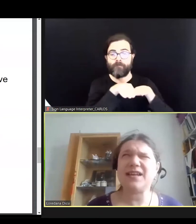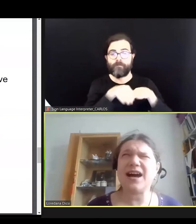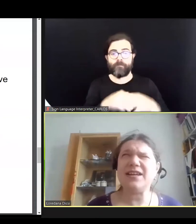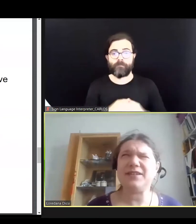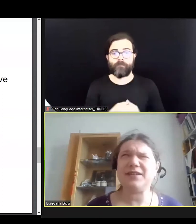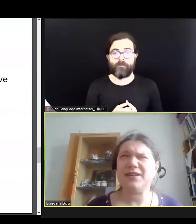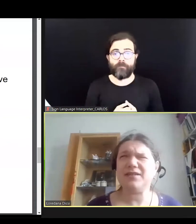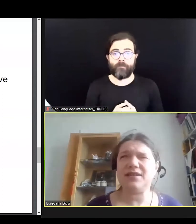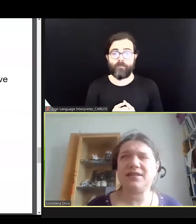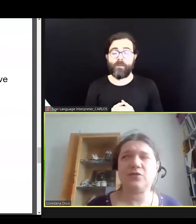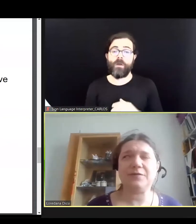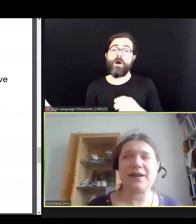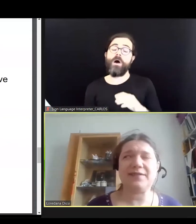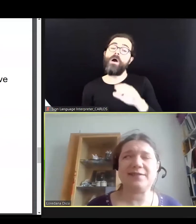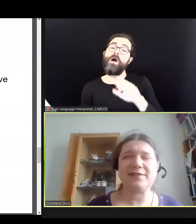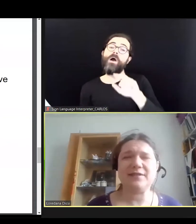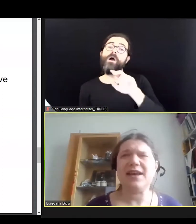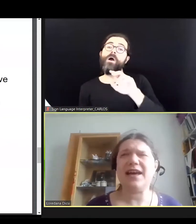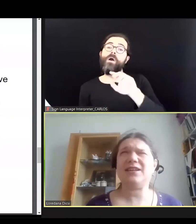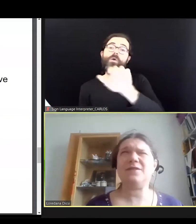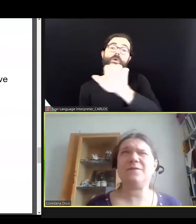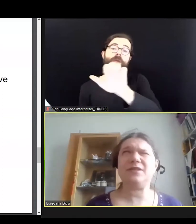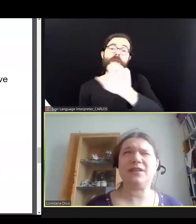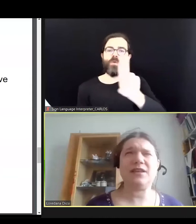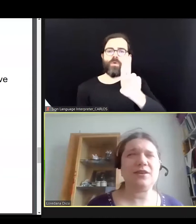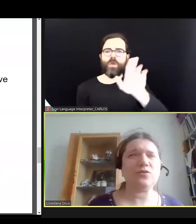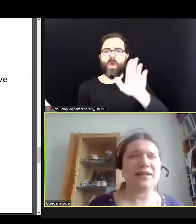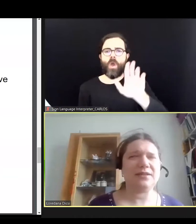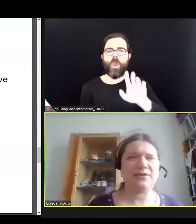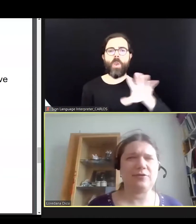virtual room have the right, and all around you.